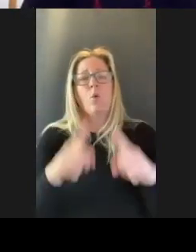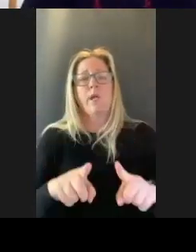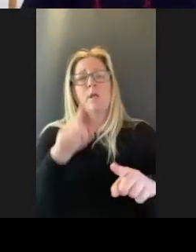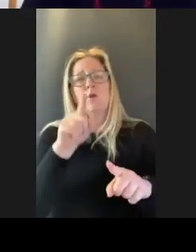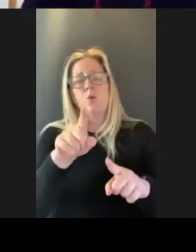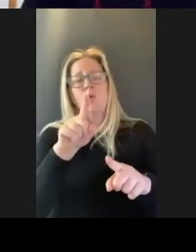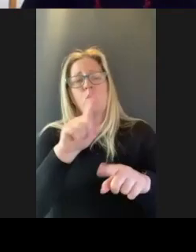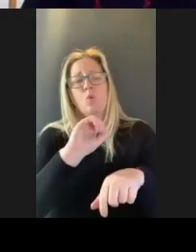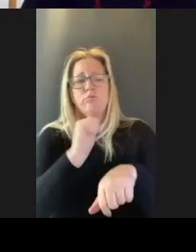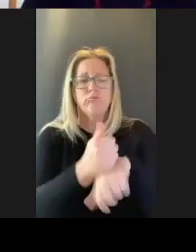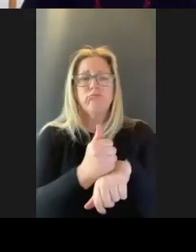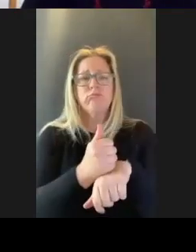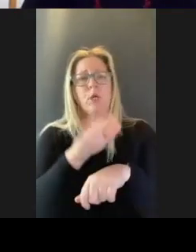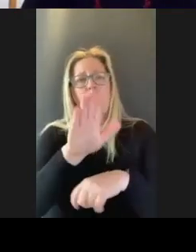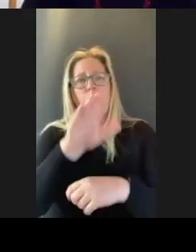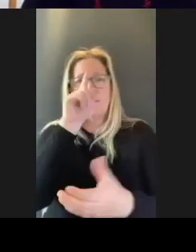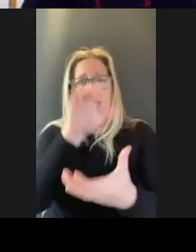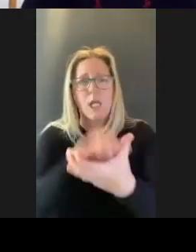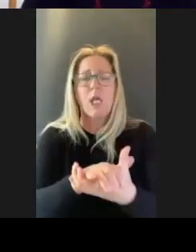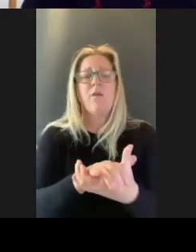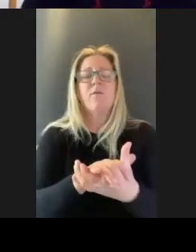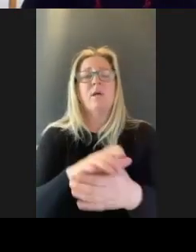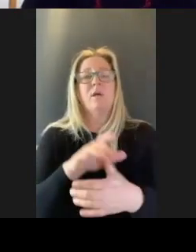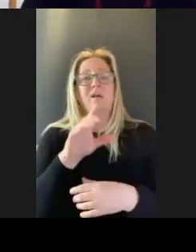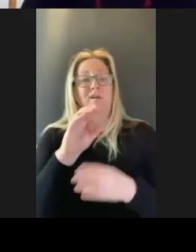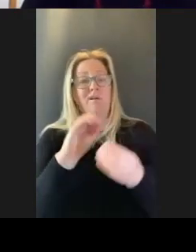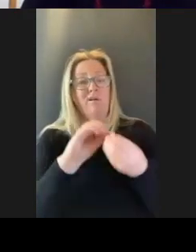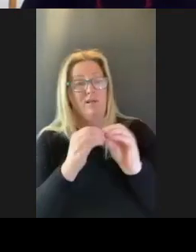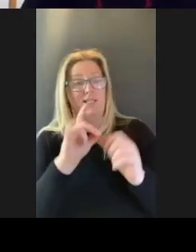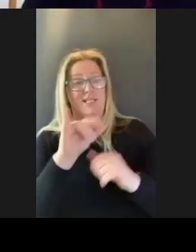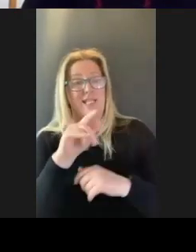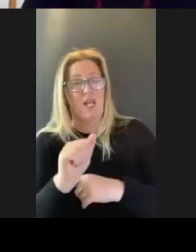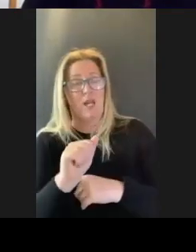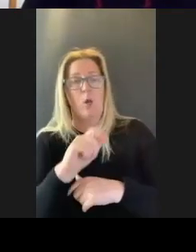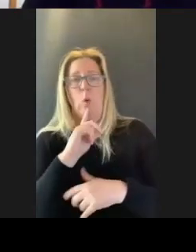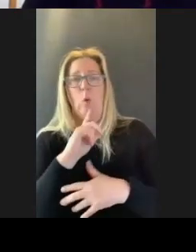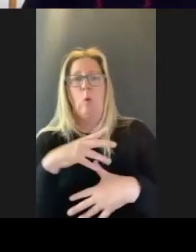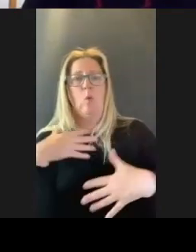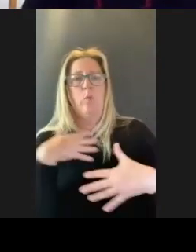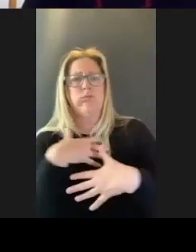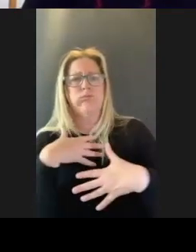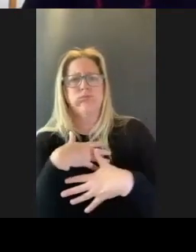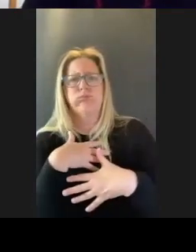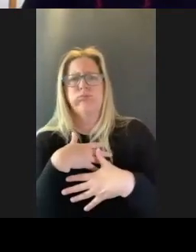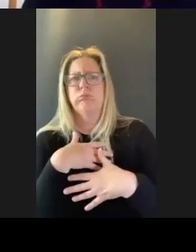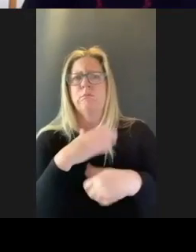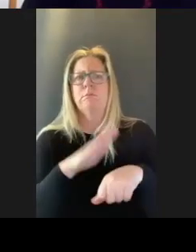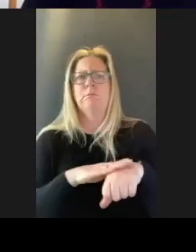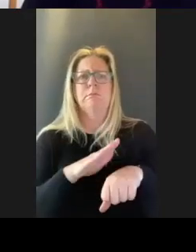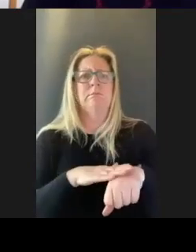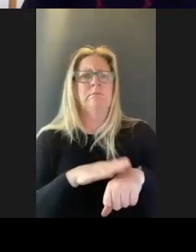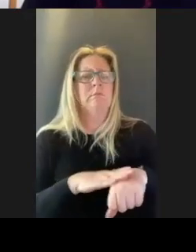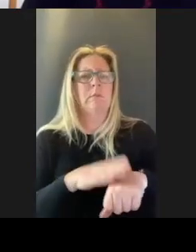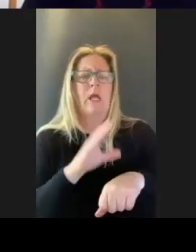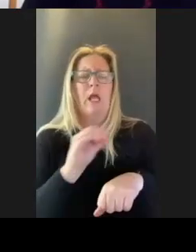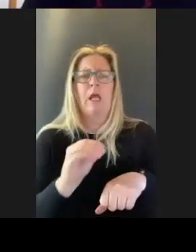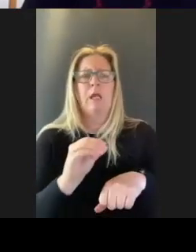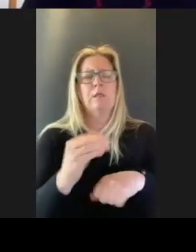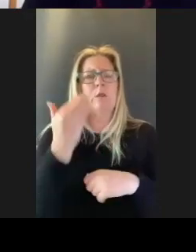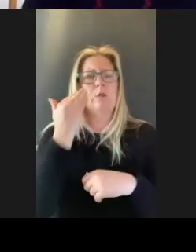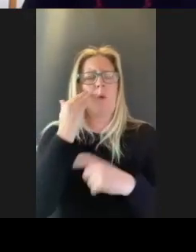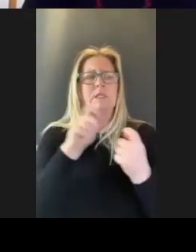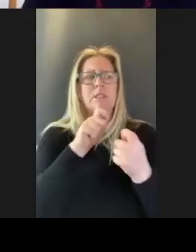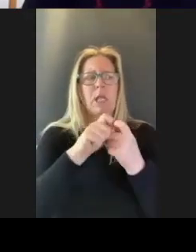your belief is. The data is very alarming, and I think this is why, you know, exactly, precisely why